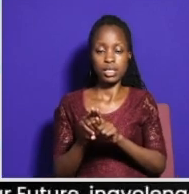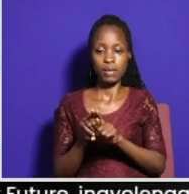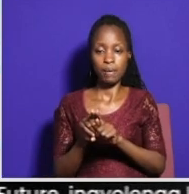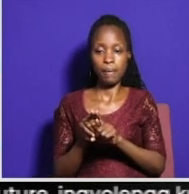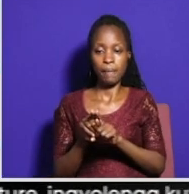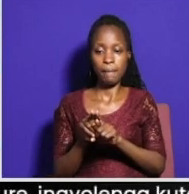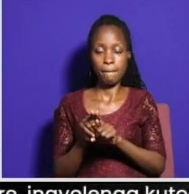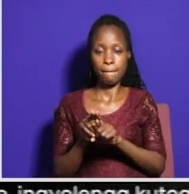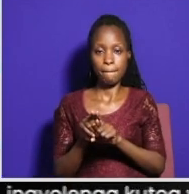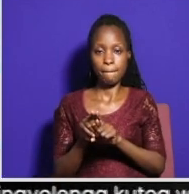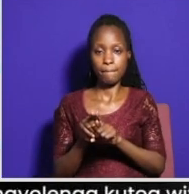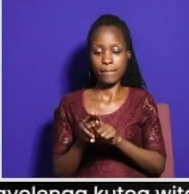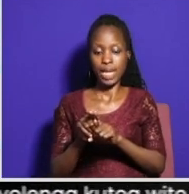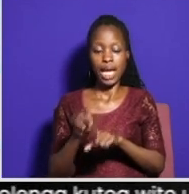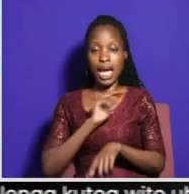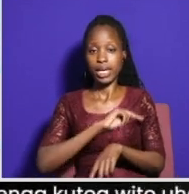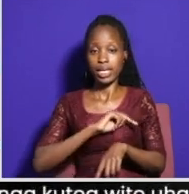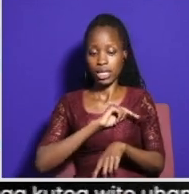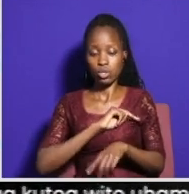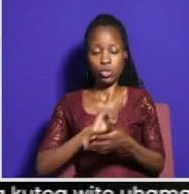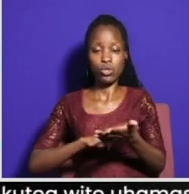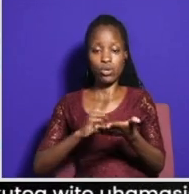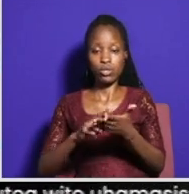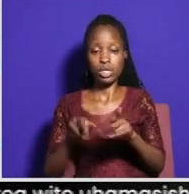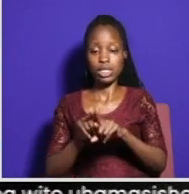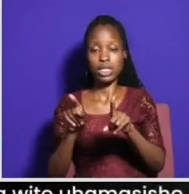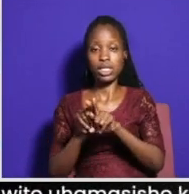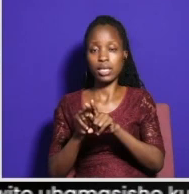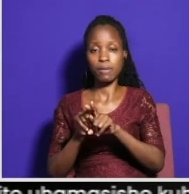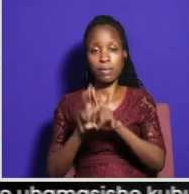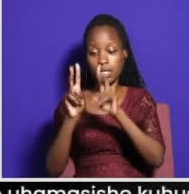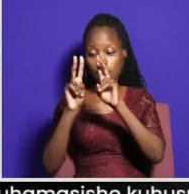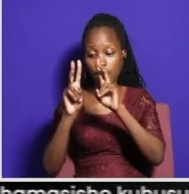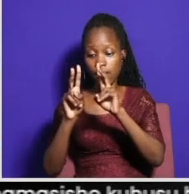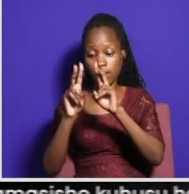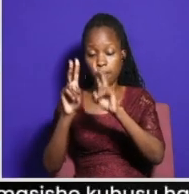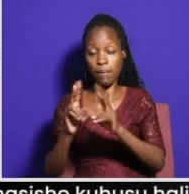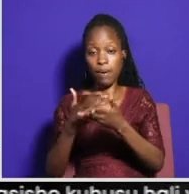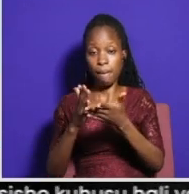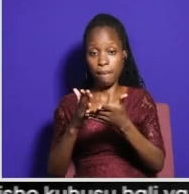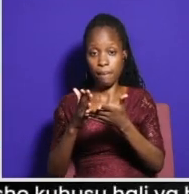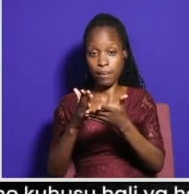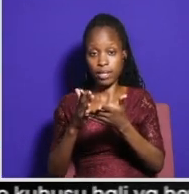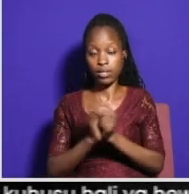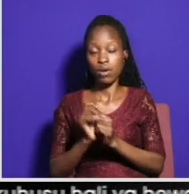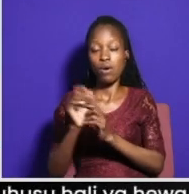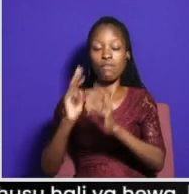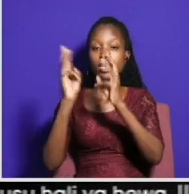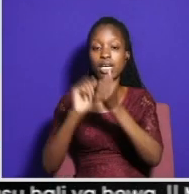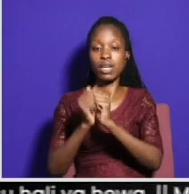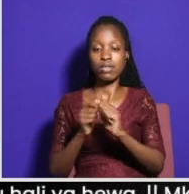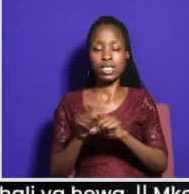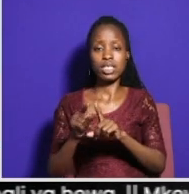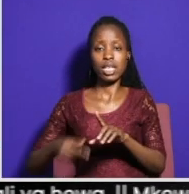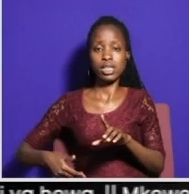energy and natural resources is a key factor. These three elements, the young